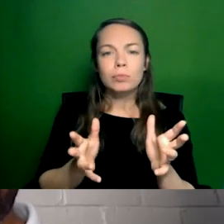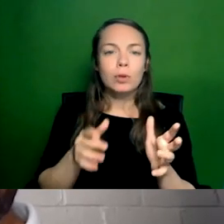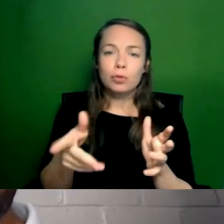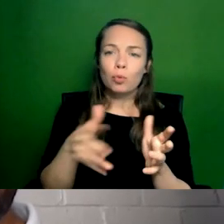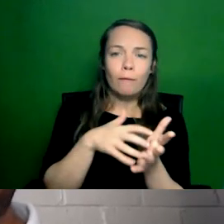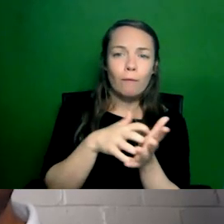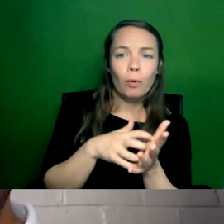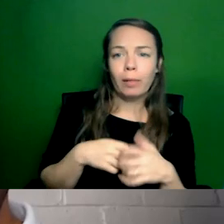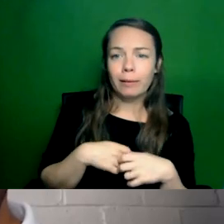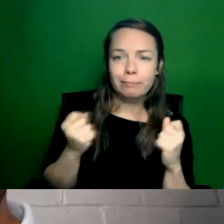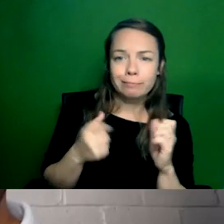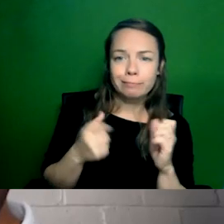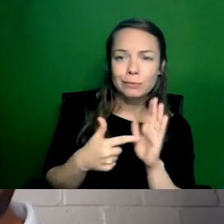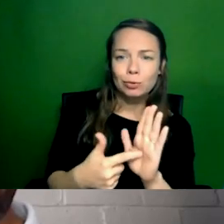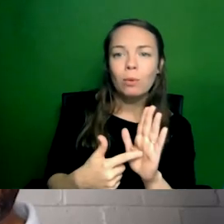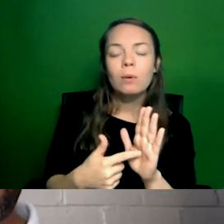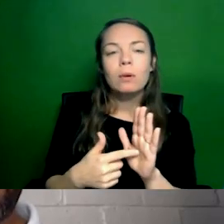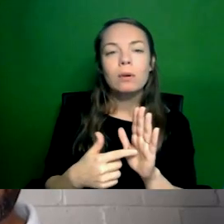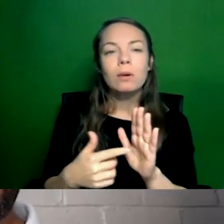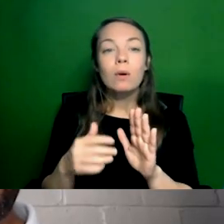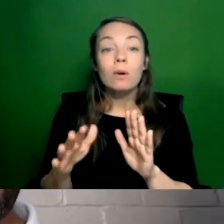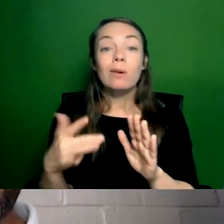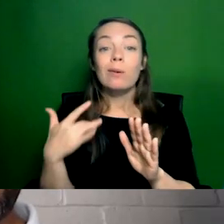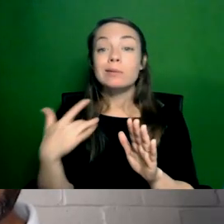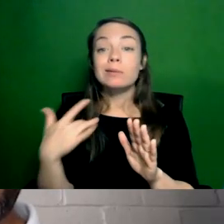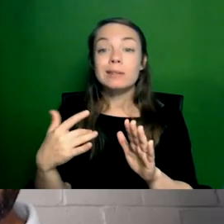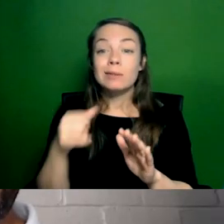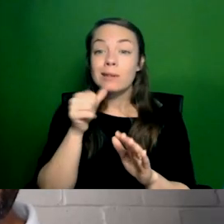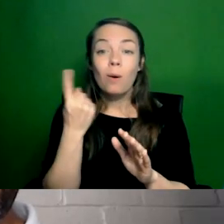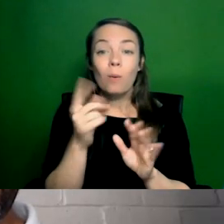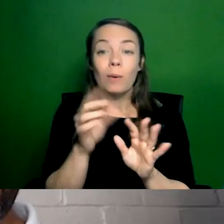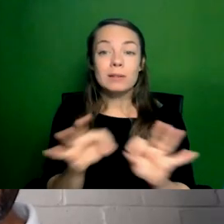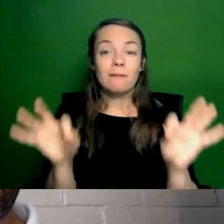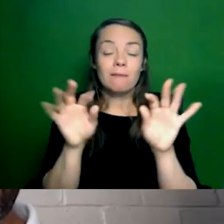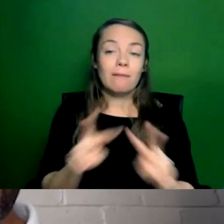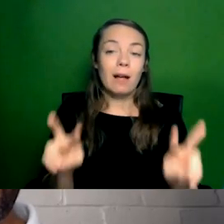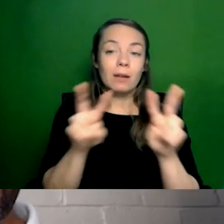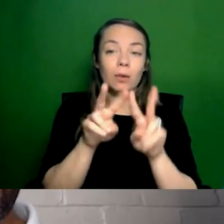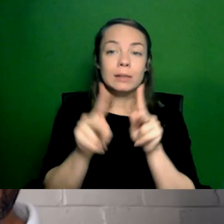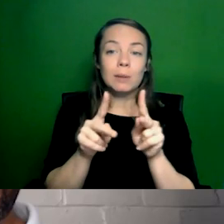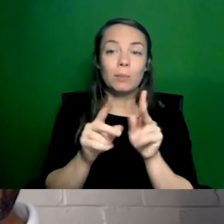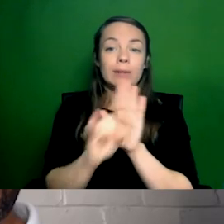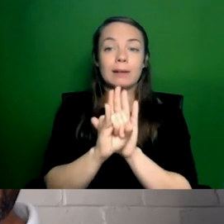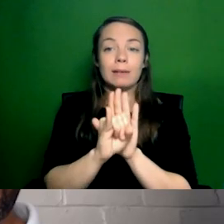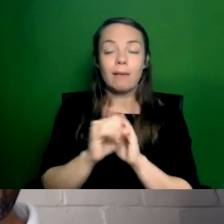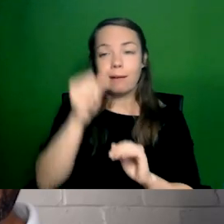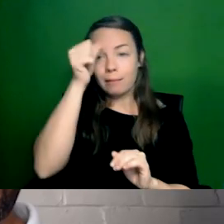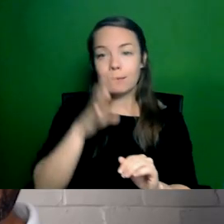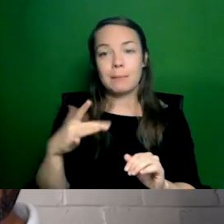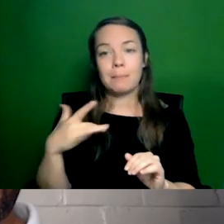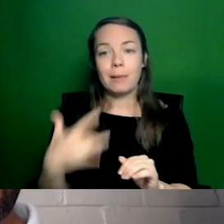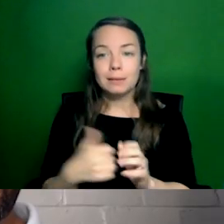as we have this conversation, traits that are not always valued among those who identify as masculine. So thank